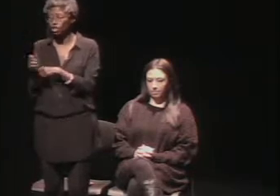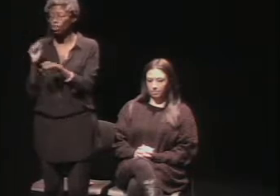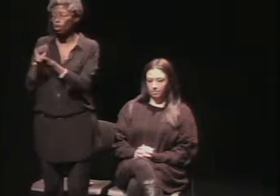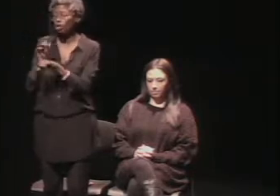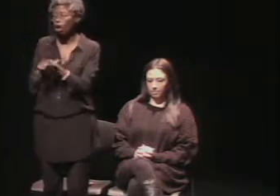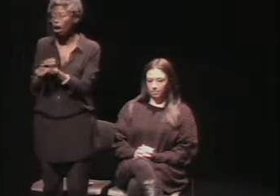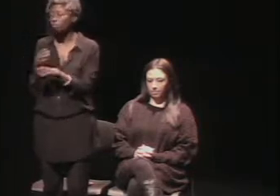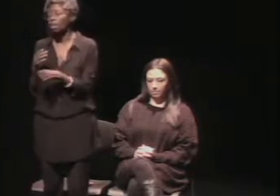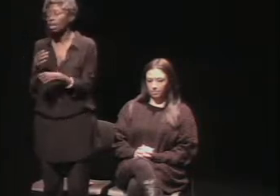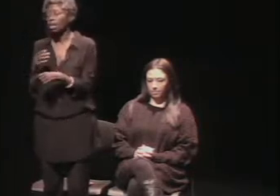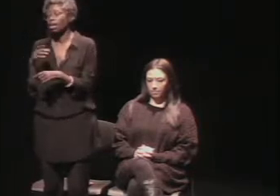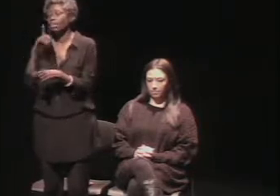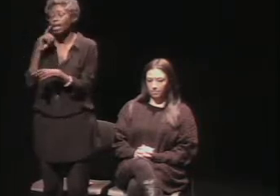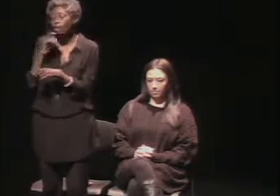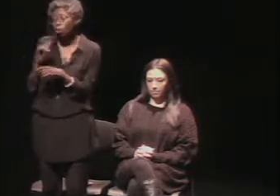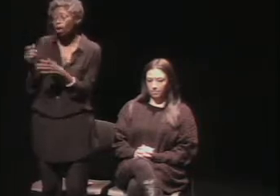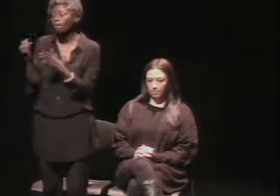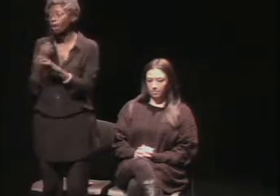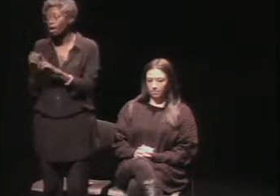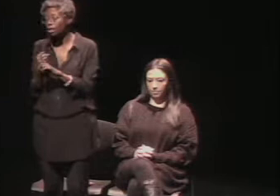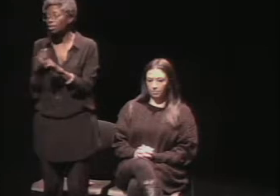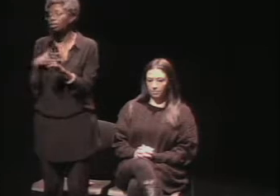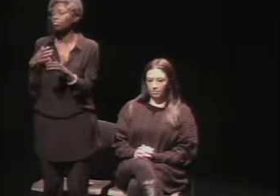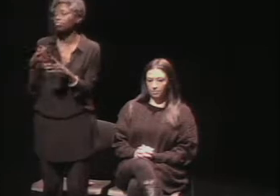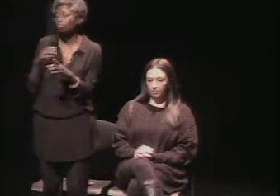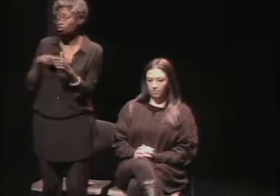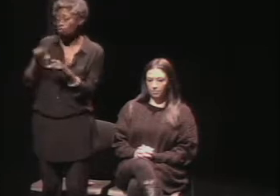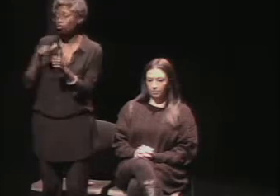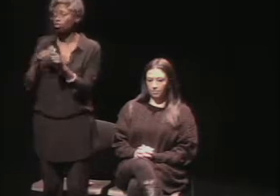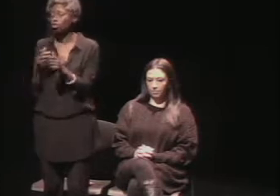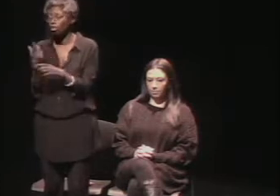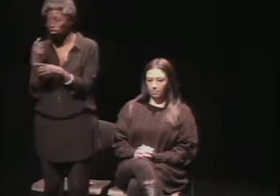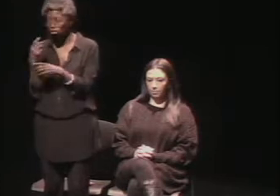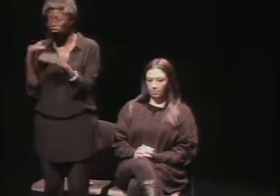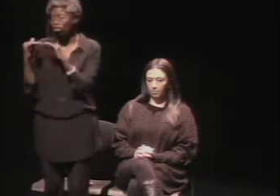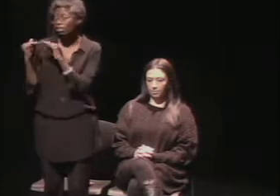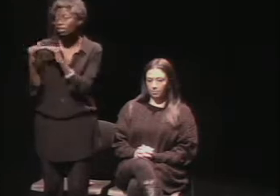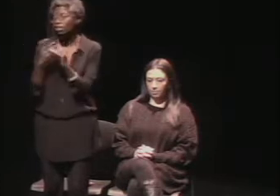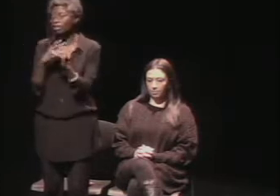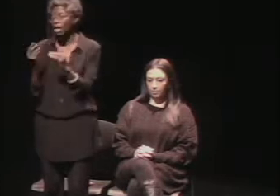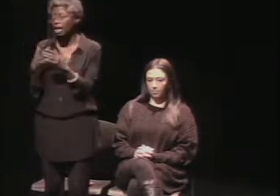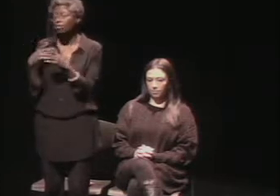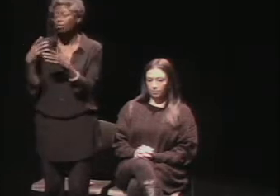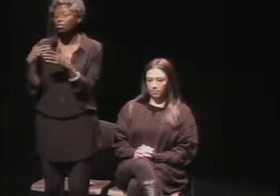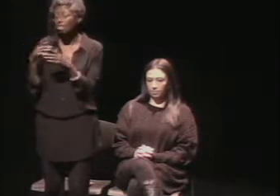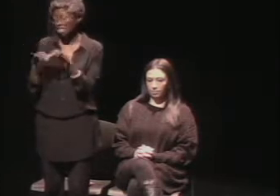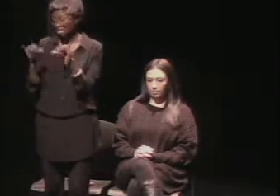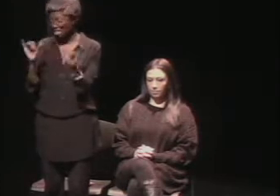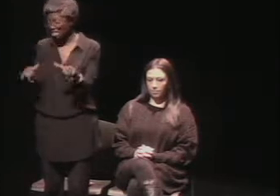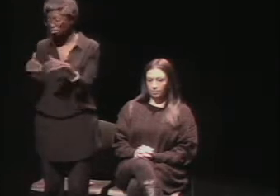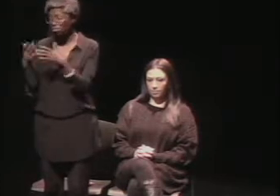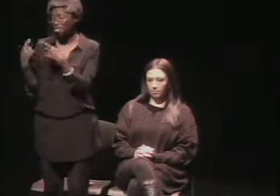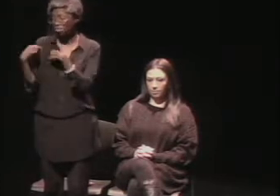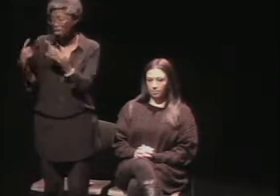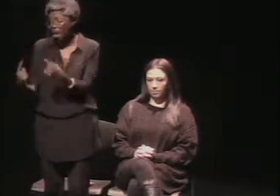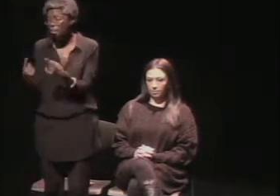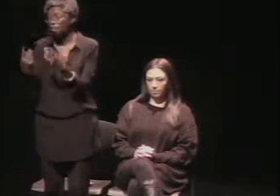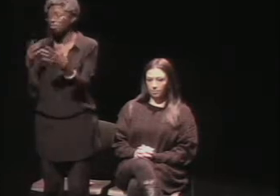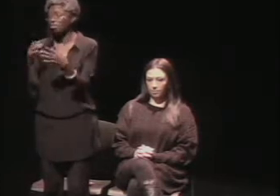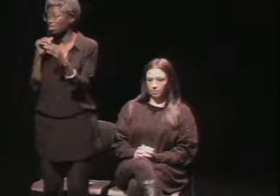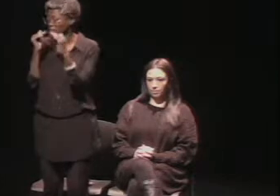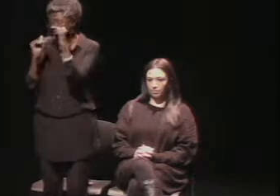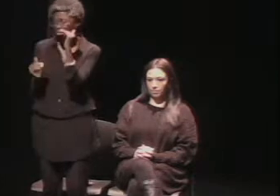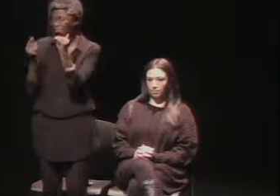violence and racial justice, fueled by commitments to interrupt sexual violence and other systemic